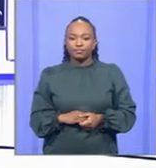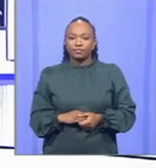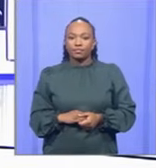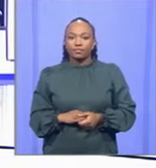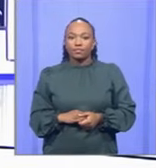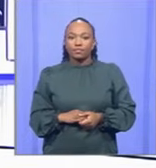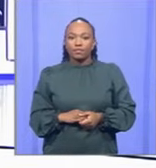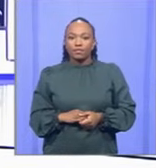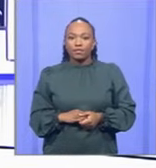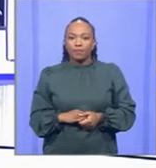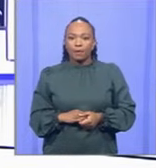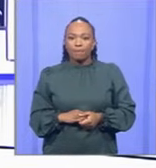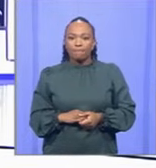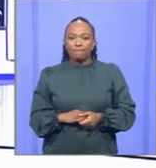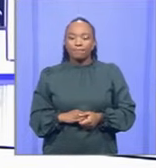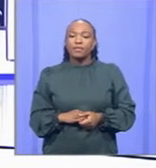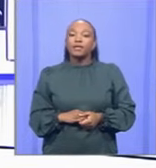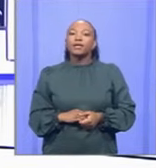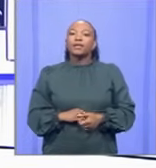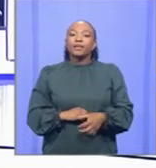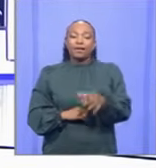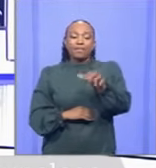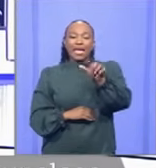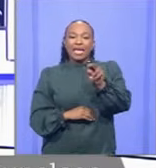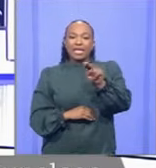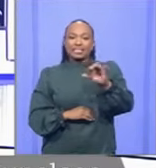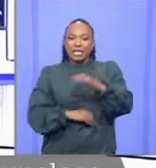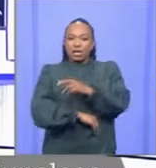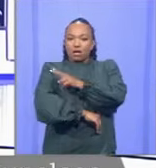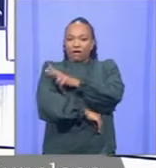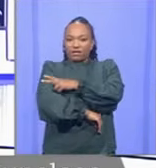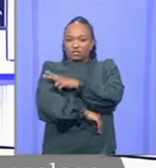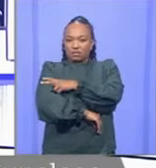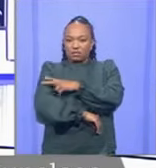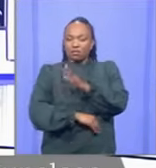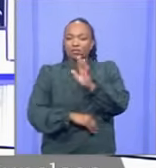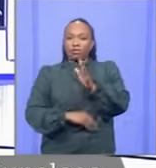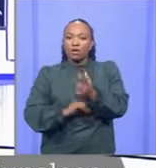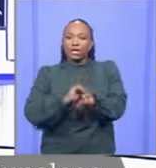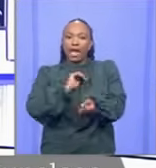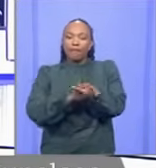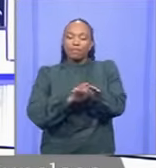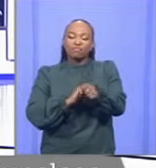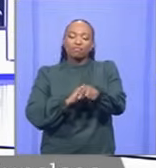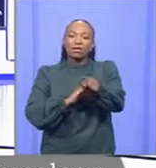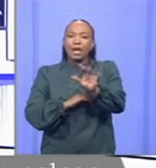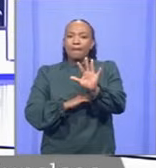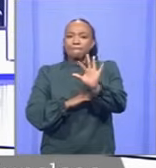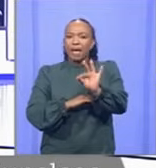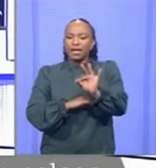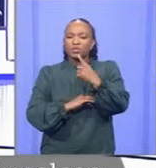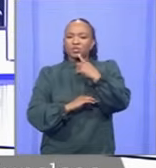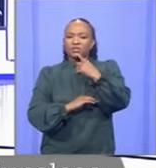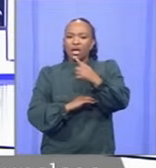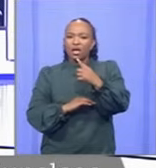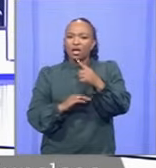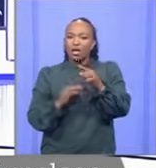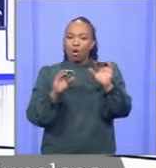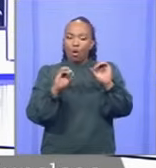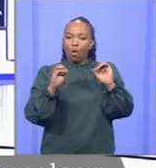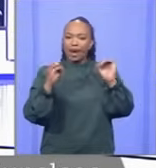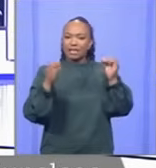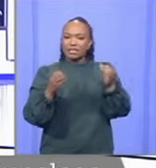Bahlankedi phetiši ba setšhaba ba ANC ba tla phethagatša ka mošupologo gore mokgatlo o tla kgetha mang bjalo ka